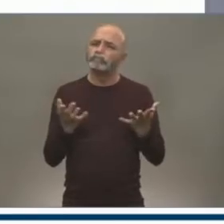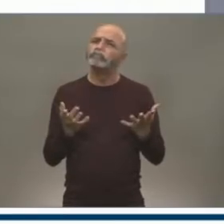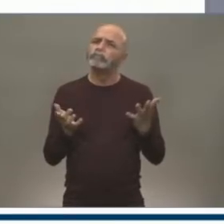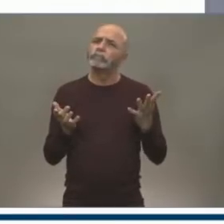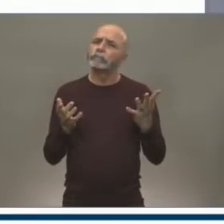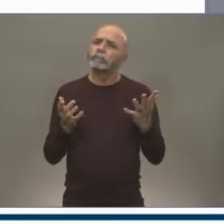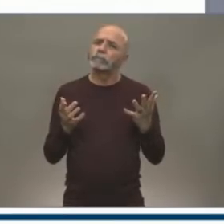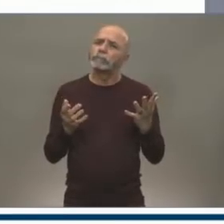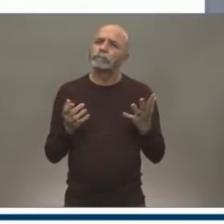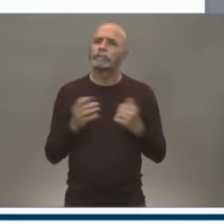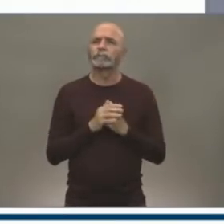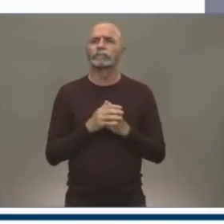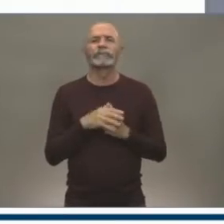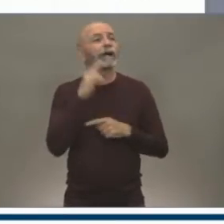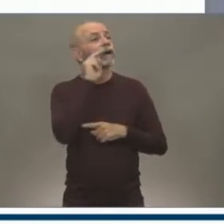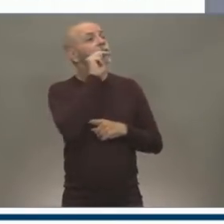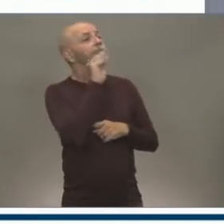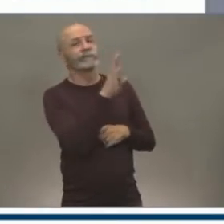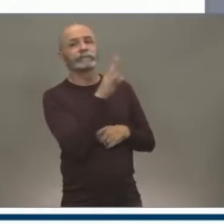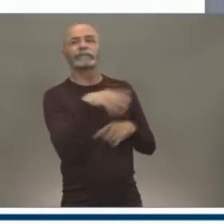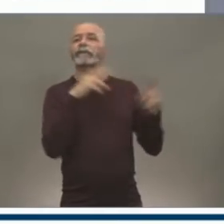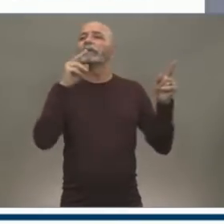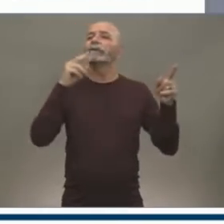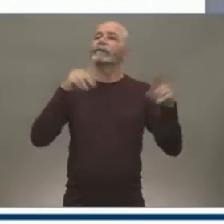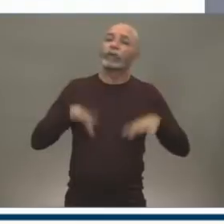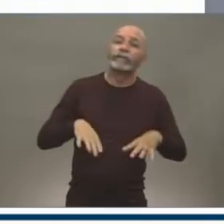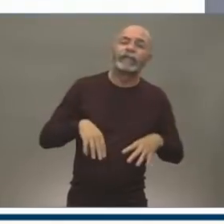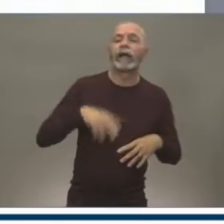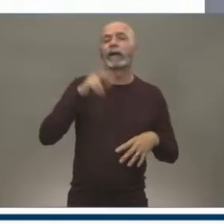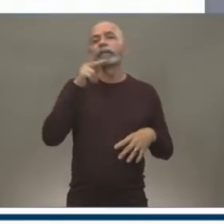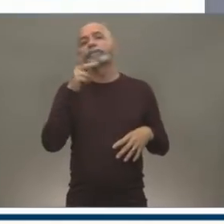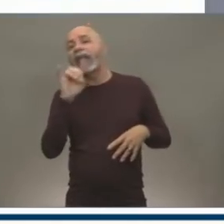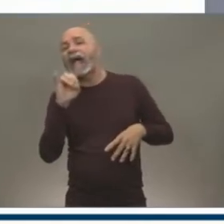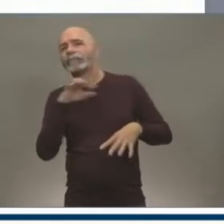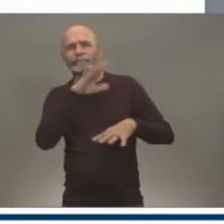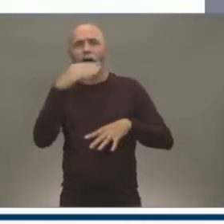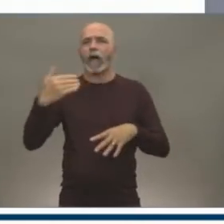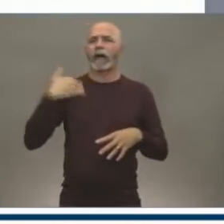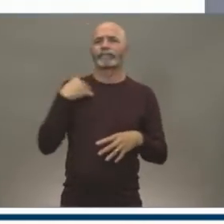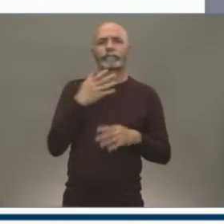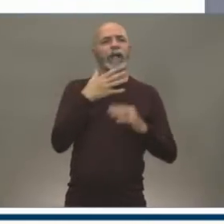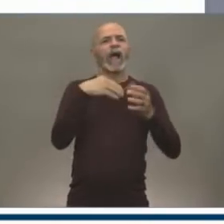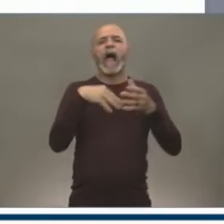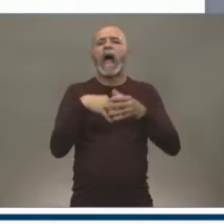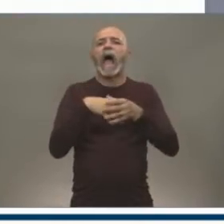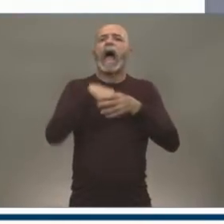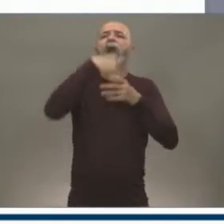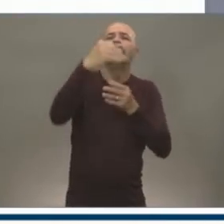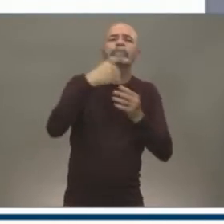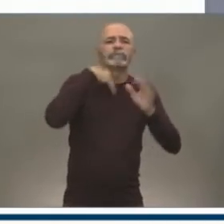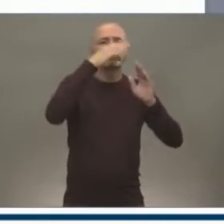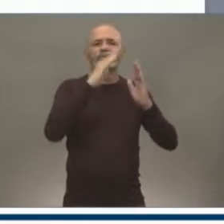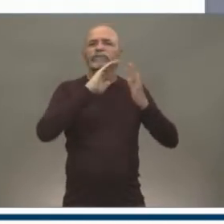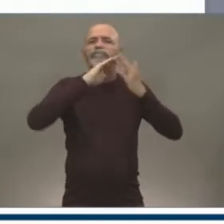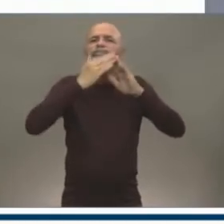have multiple urban centers, the rural parts of our province. But public health has been